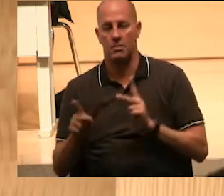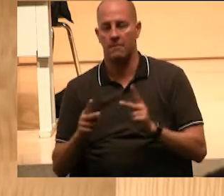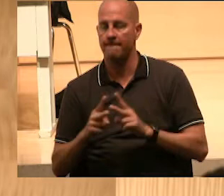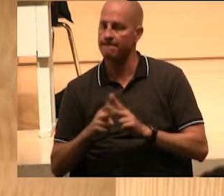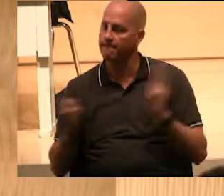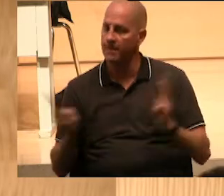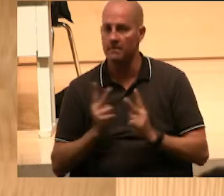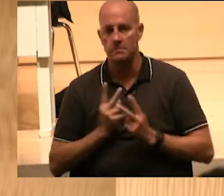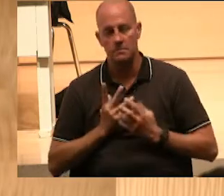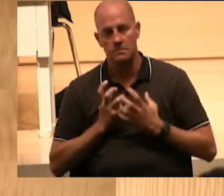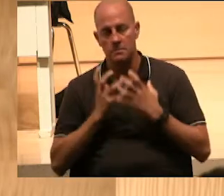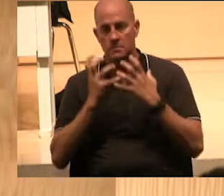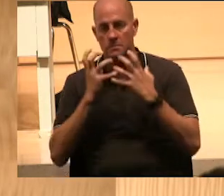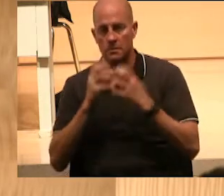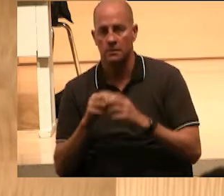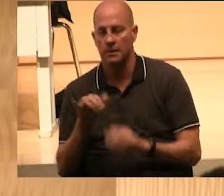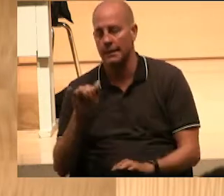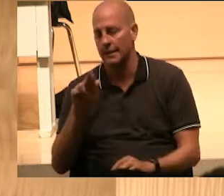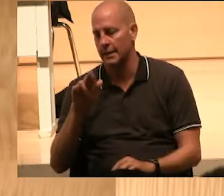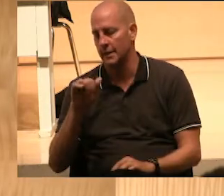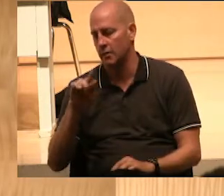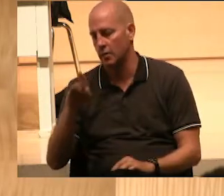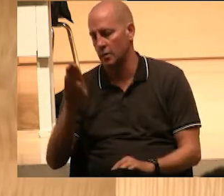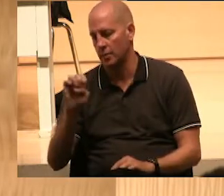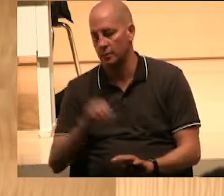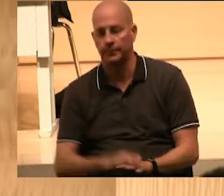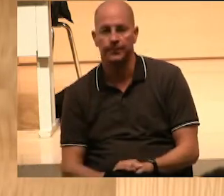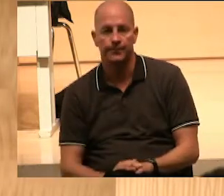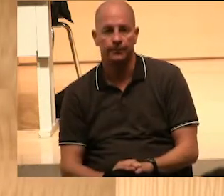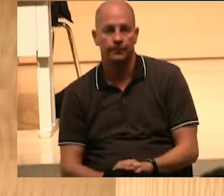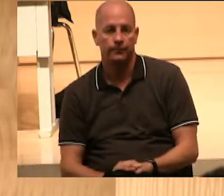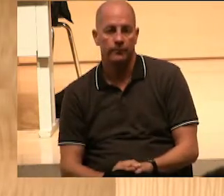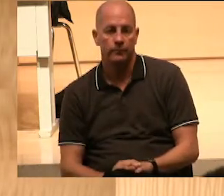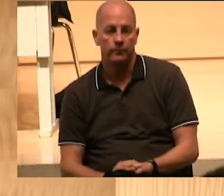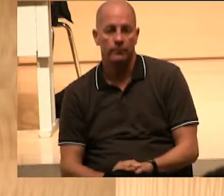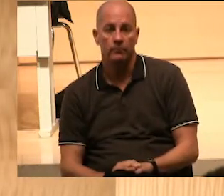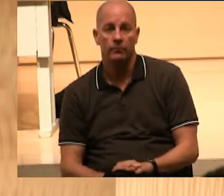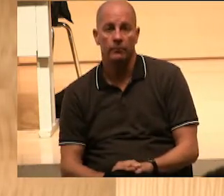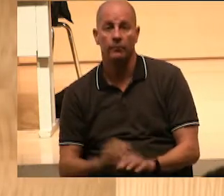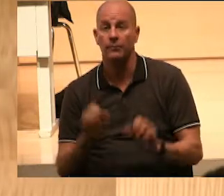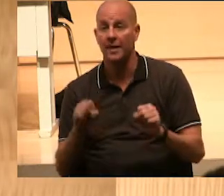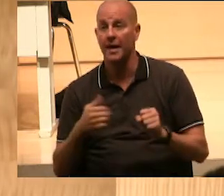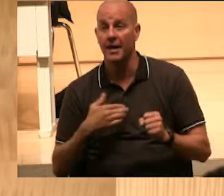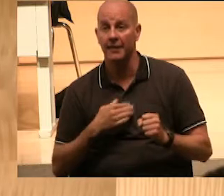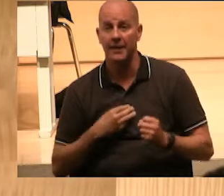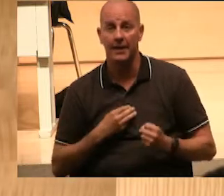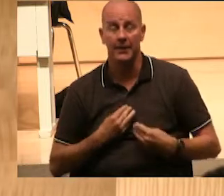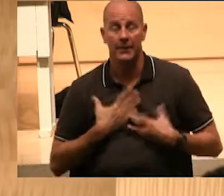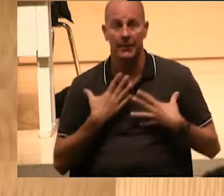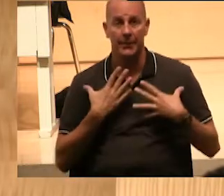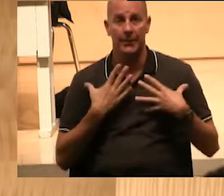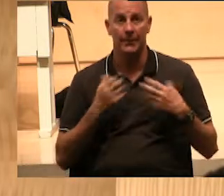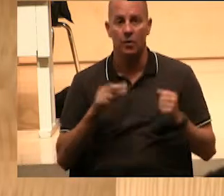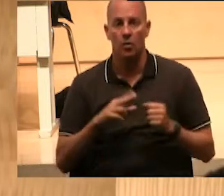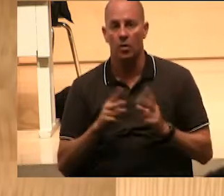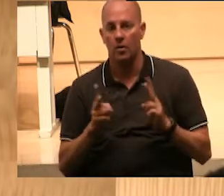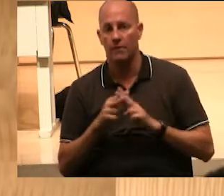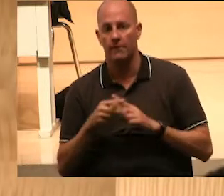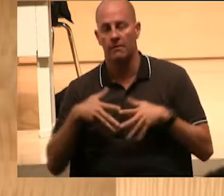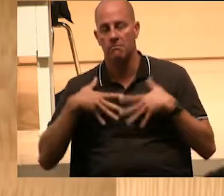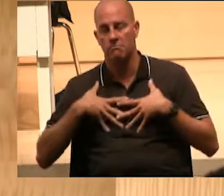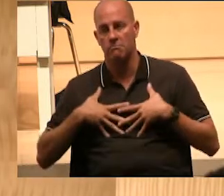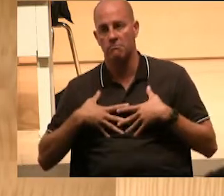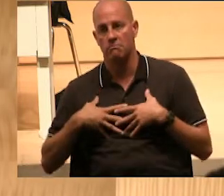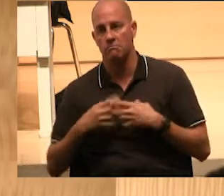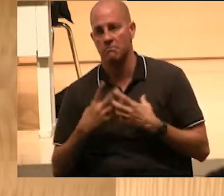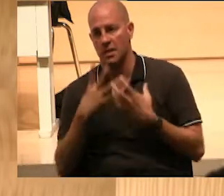which I think is something that's not so commonly known with bipolar disorder. You can have that wonderful euphoria, or you can be extremely irritable.